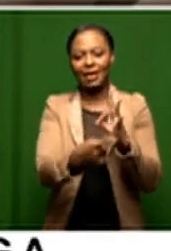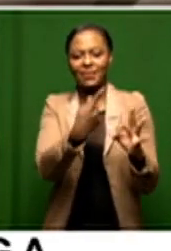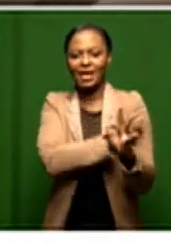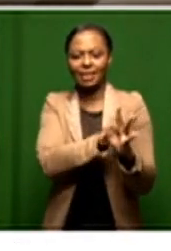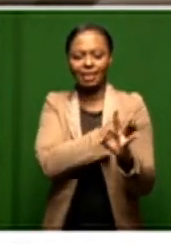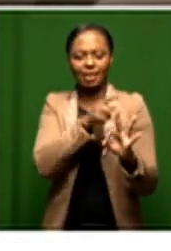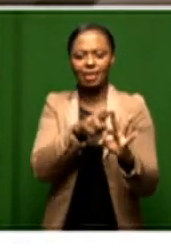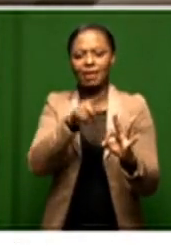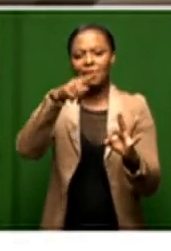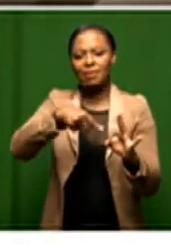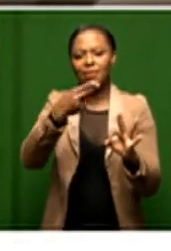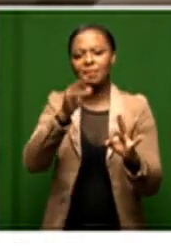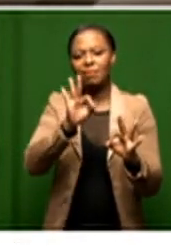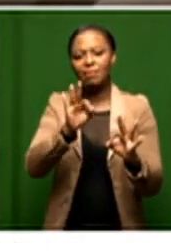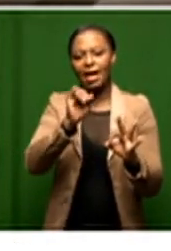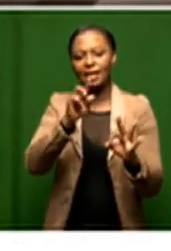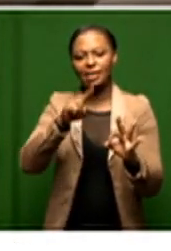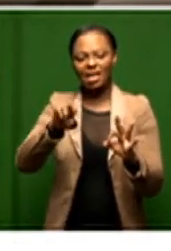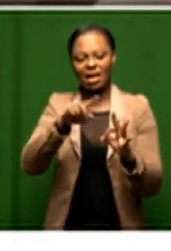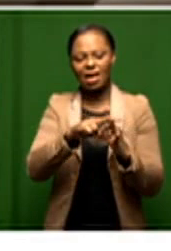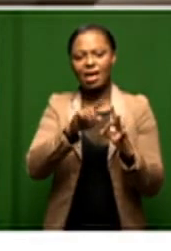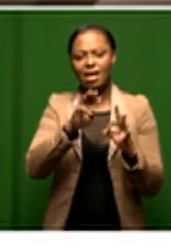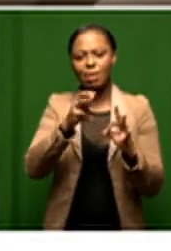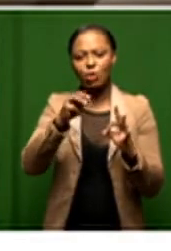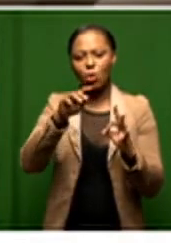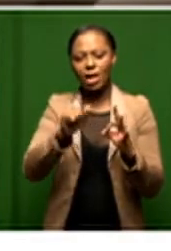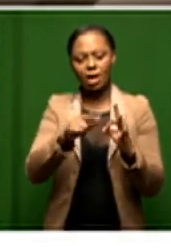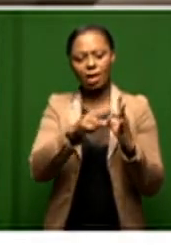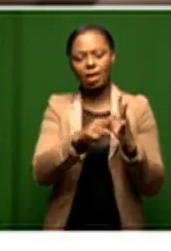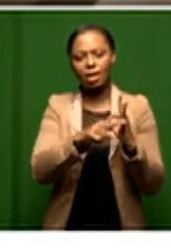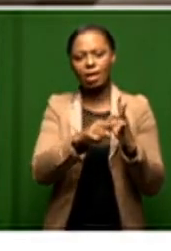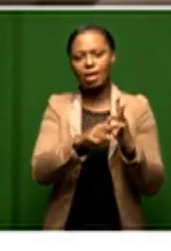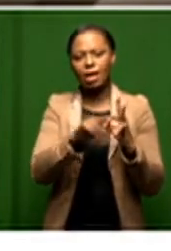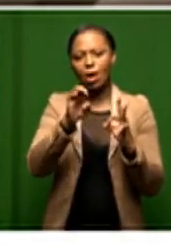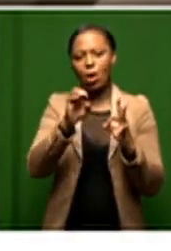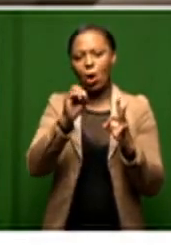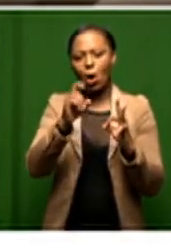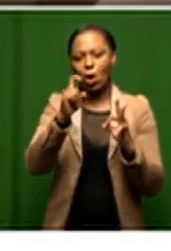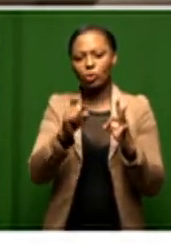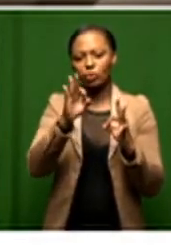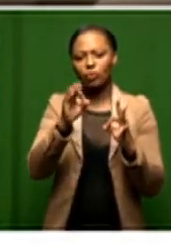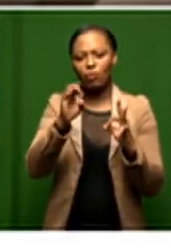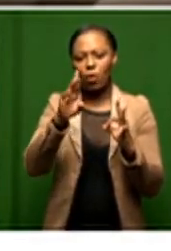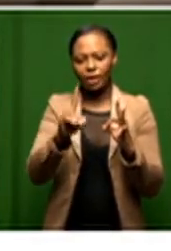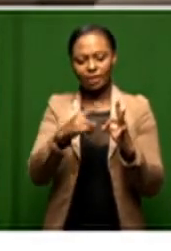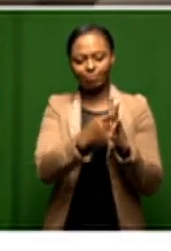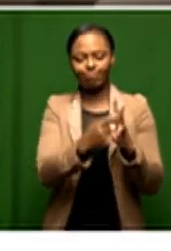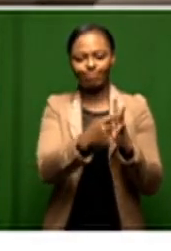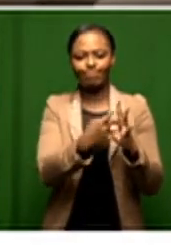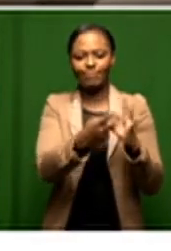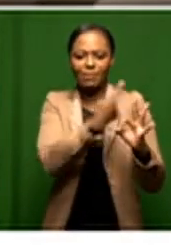the Pfizer vaccine, the Moderna vaccine, and the Oxford vaccine, which is being distributed